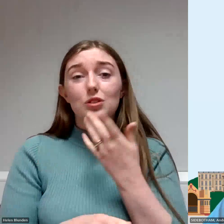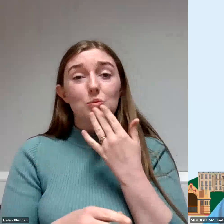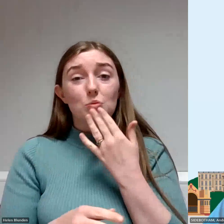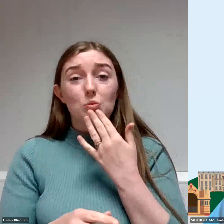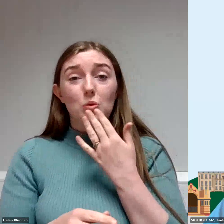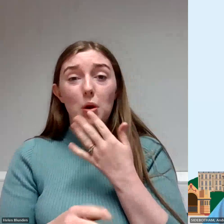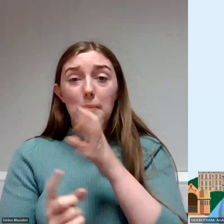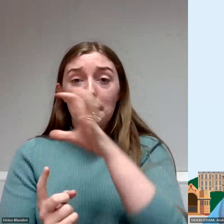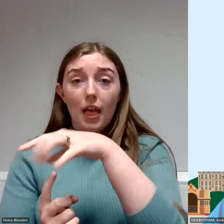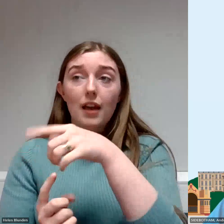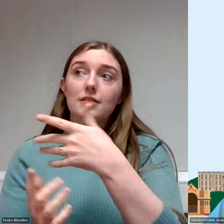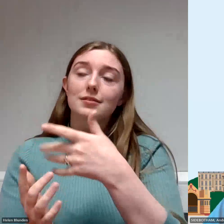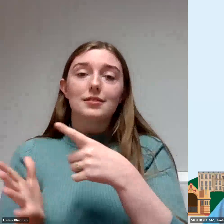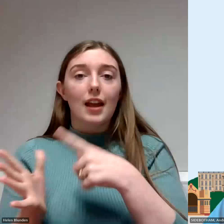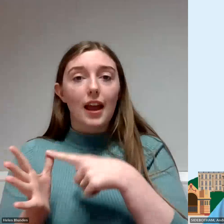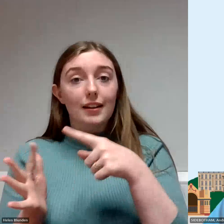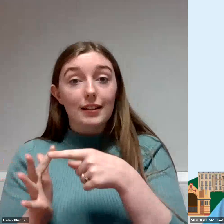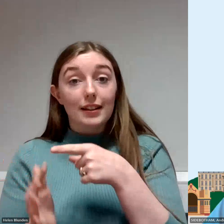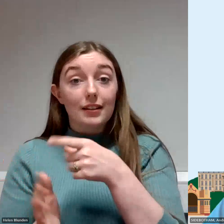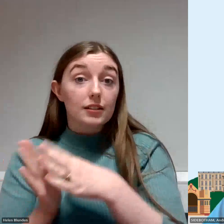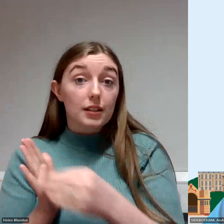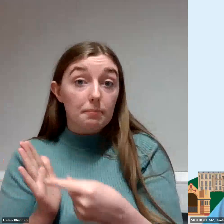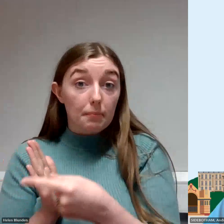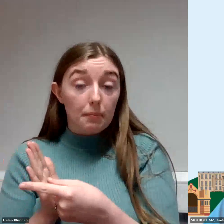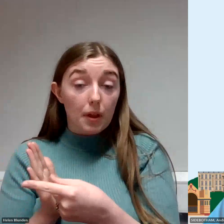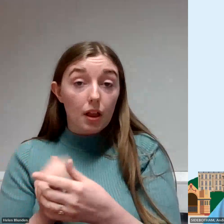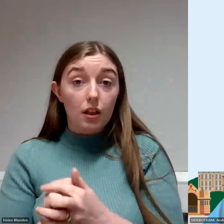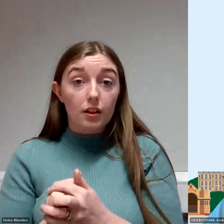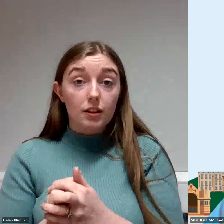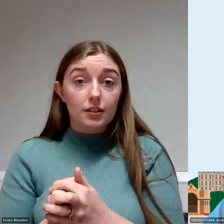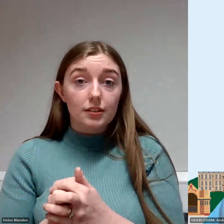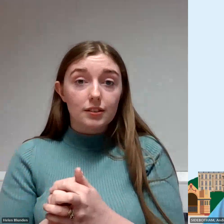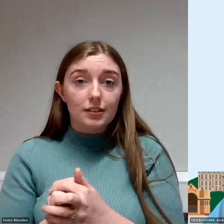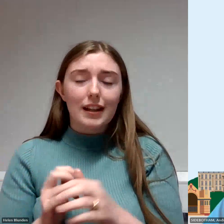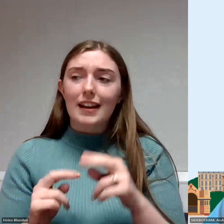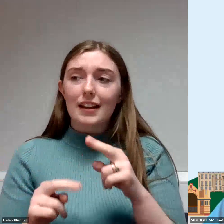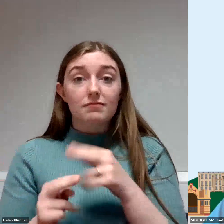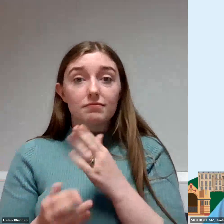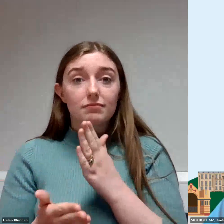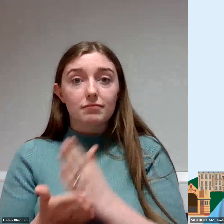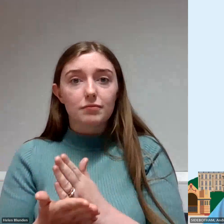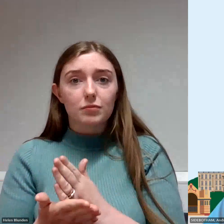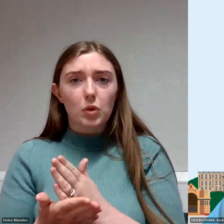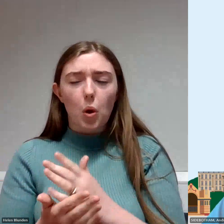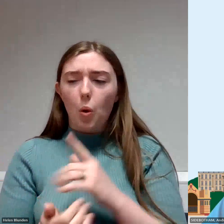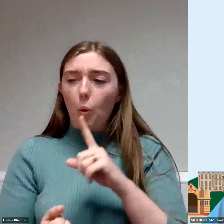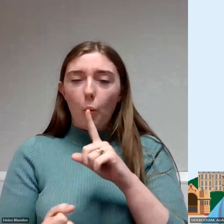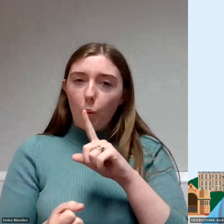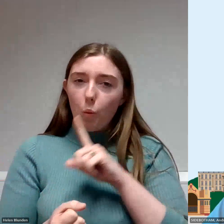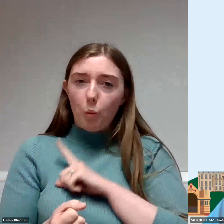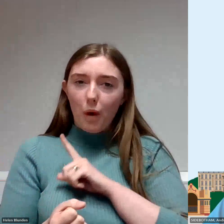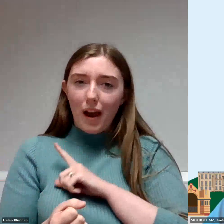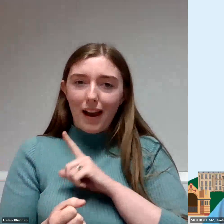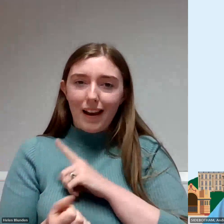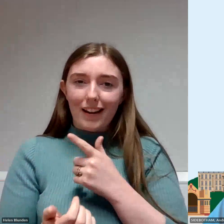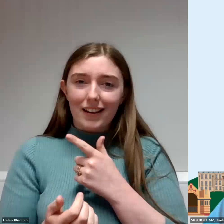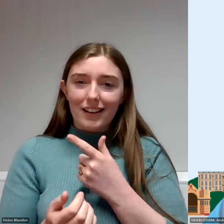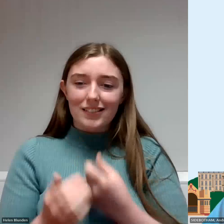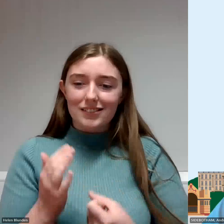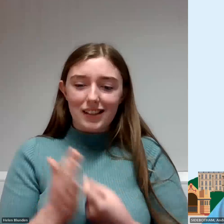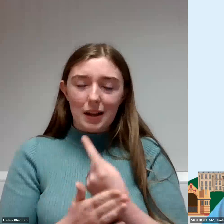A&E. And if that is the case, what is the sort of the root causes of why people are attending